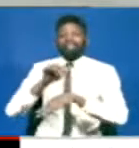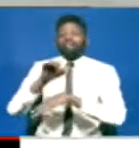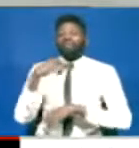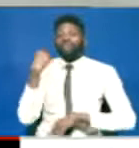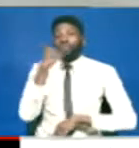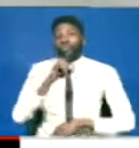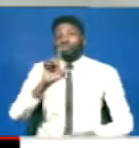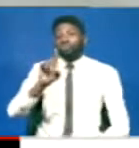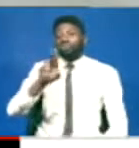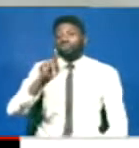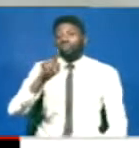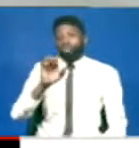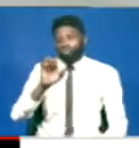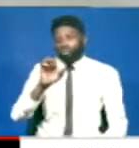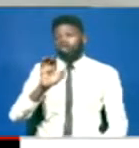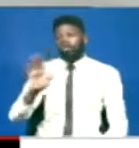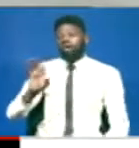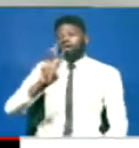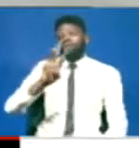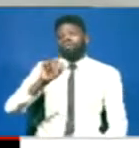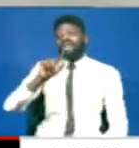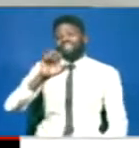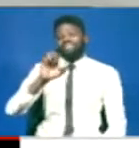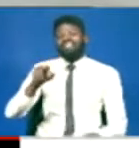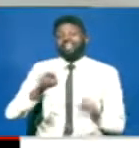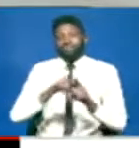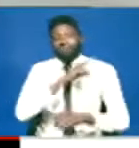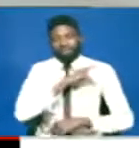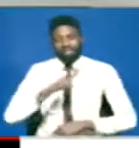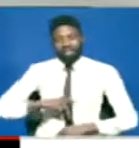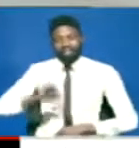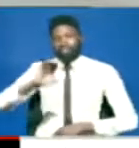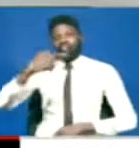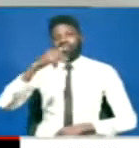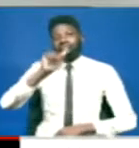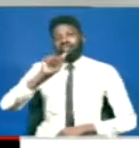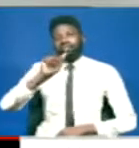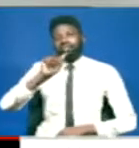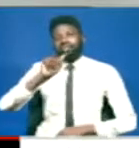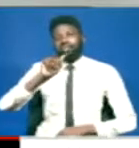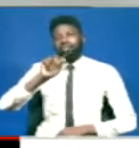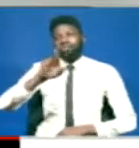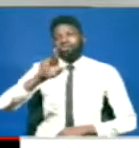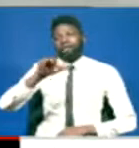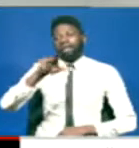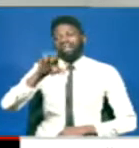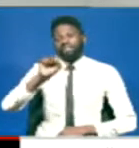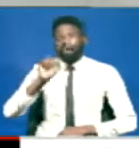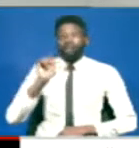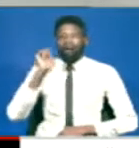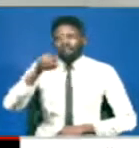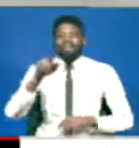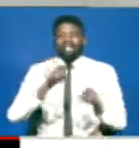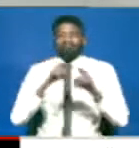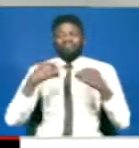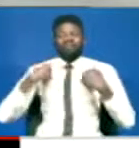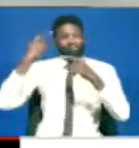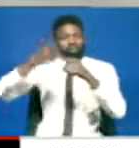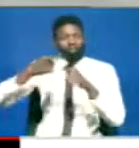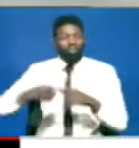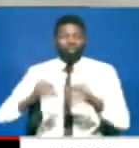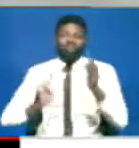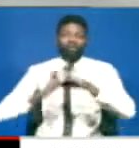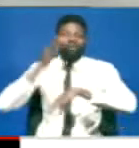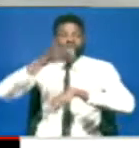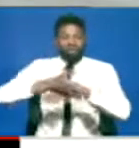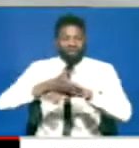of Wales, Prince Charles, who will be there. And remember, there are a total of about more than